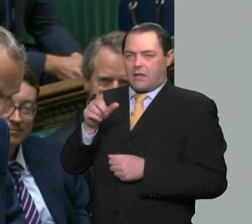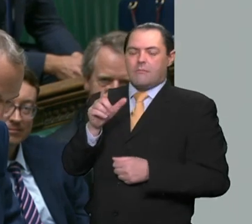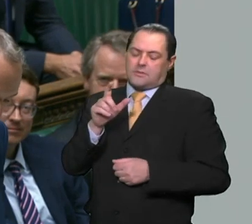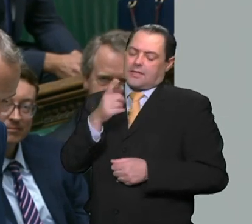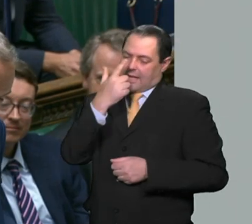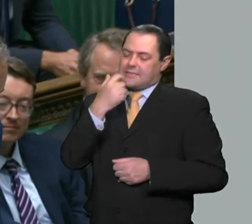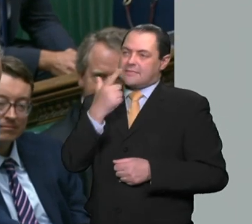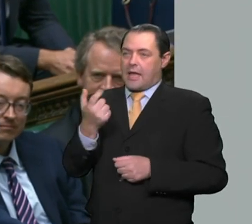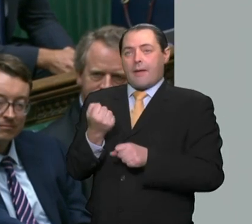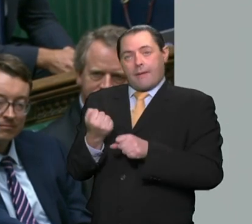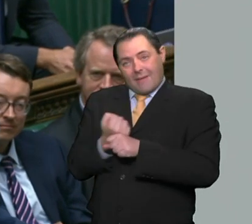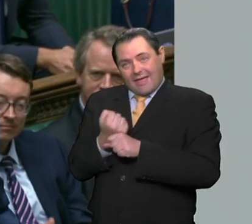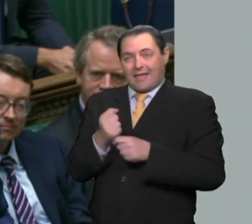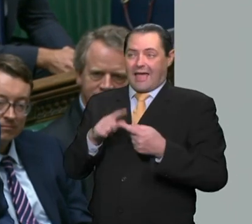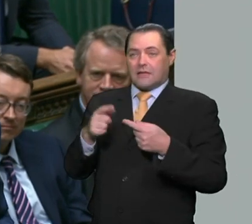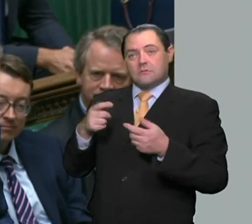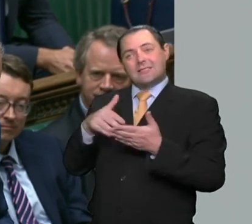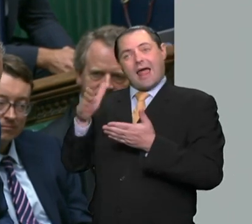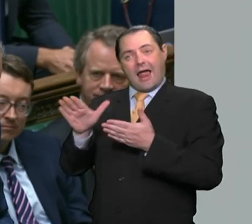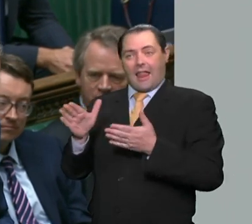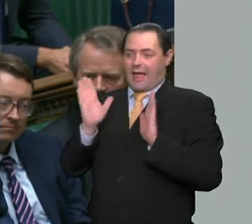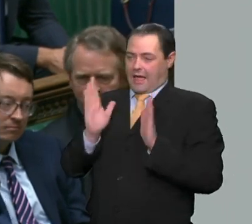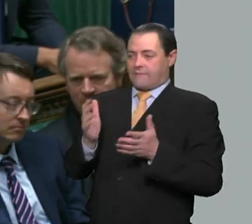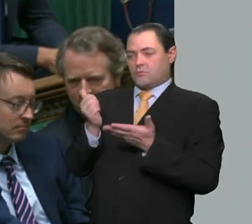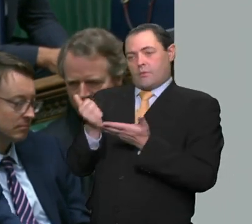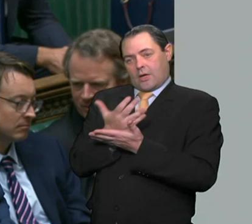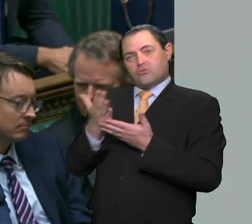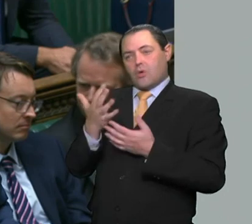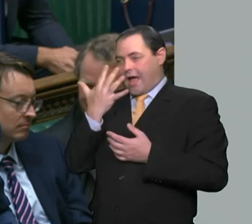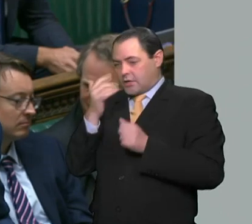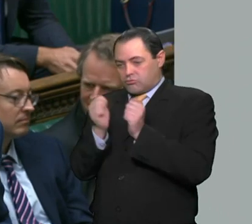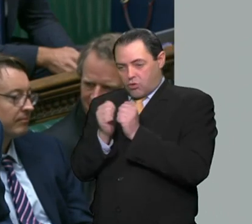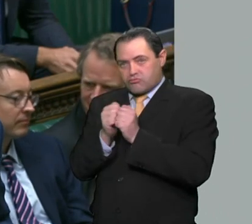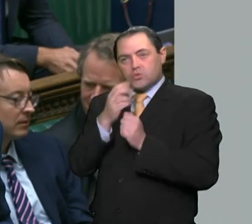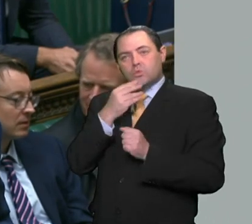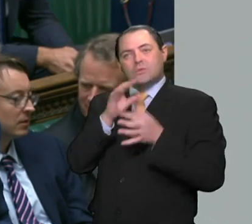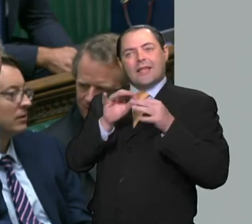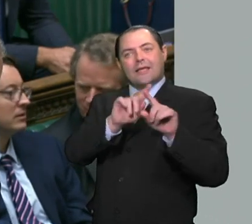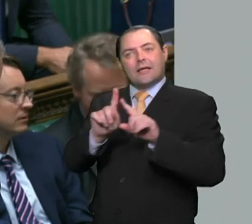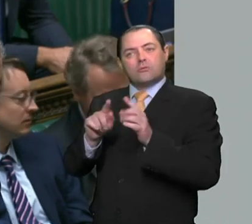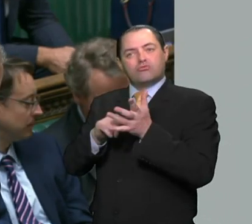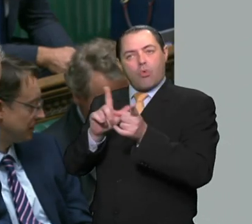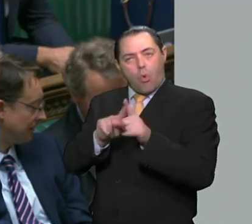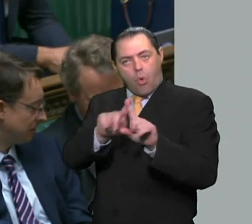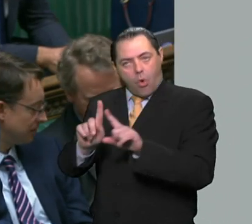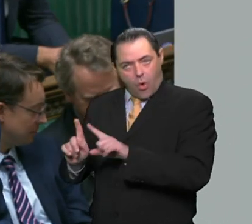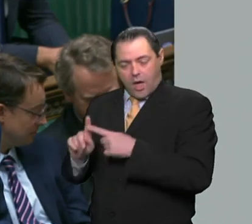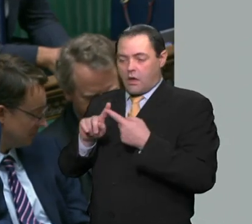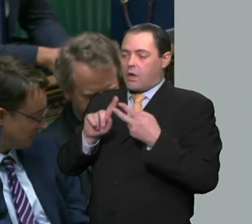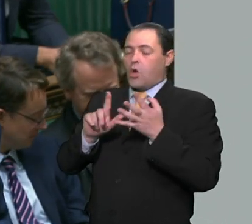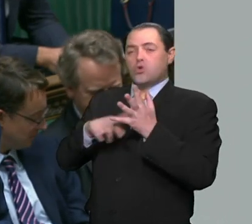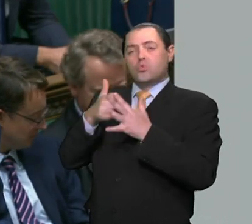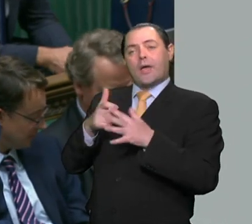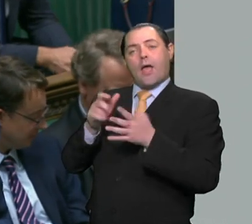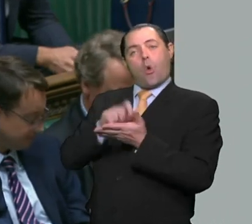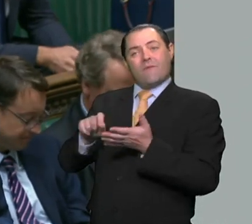her, manufacturers and distributors must provide information on age-appropriate use of toys. The UK Office for Product